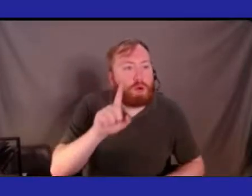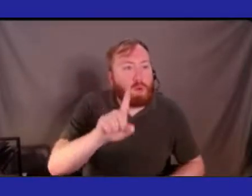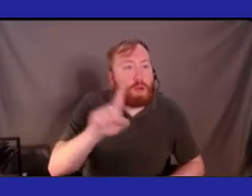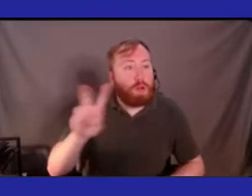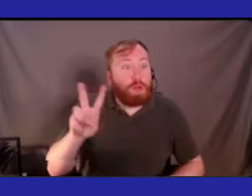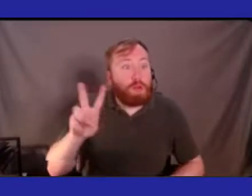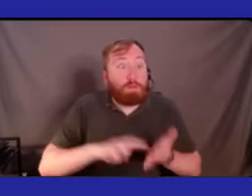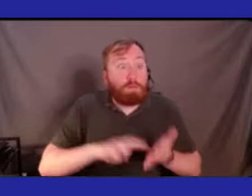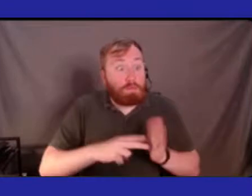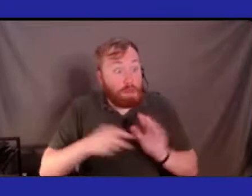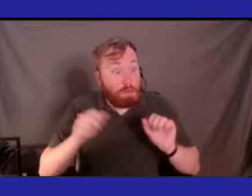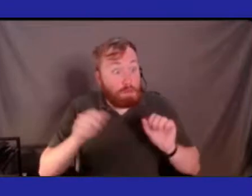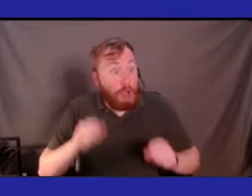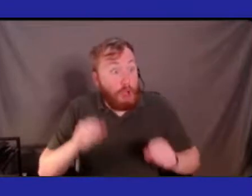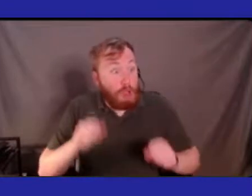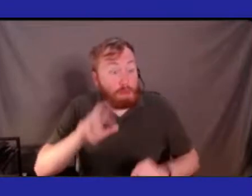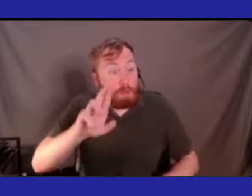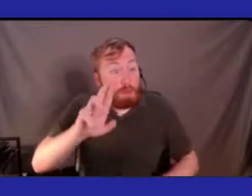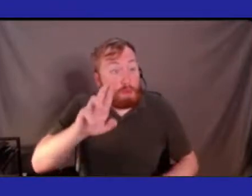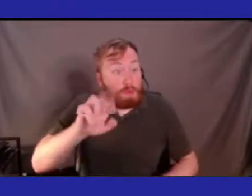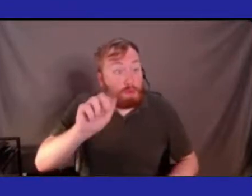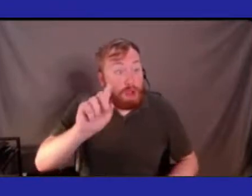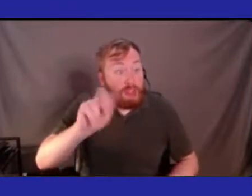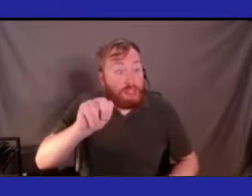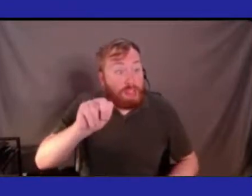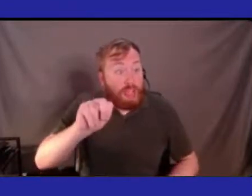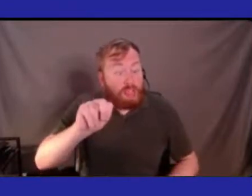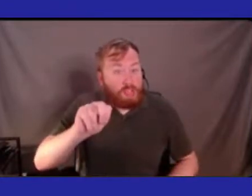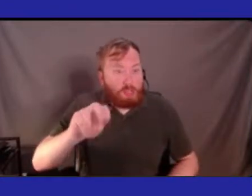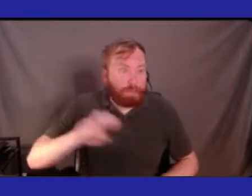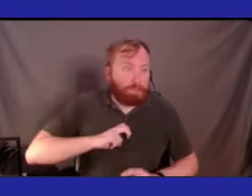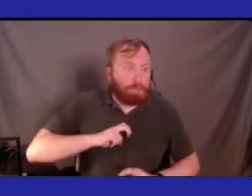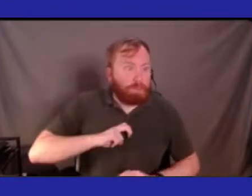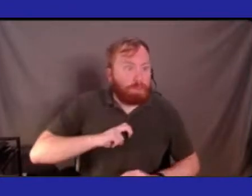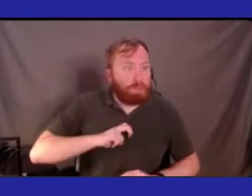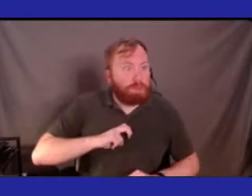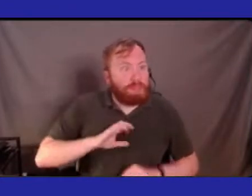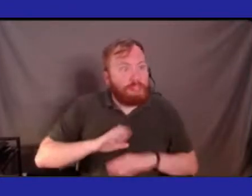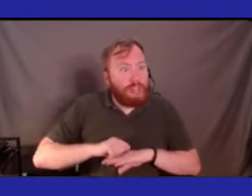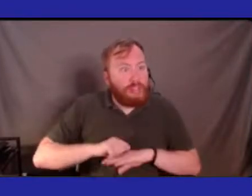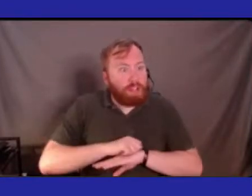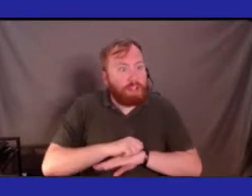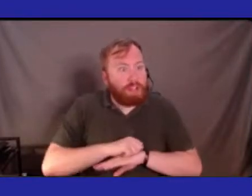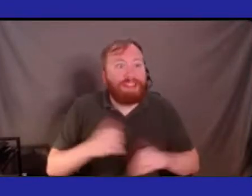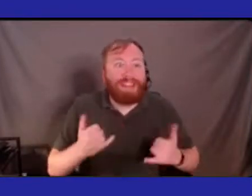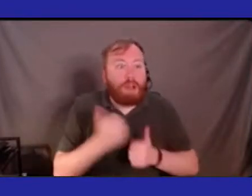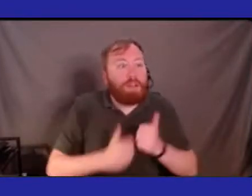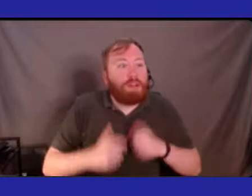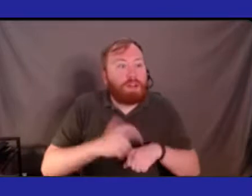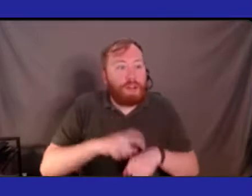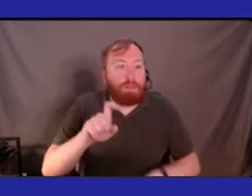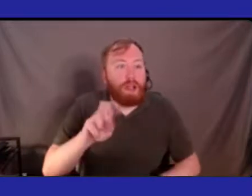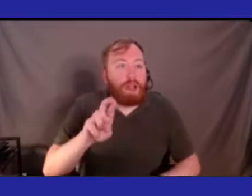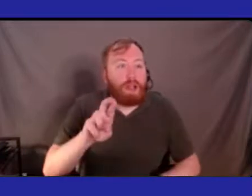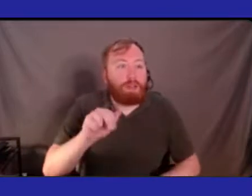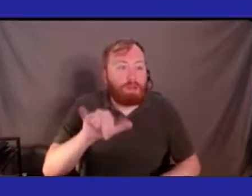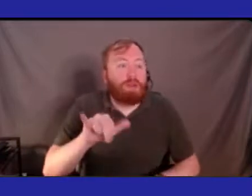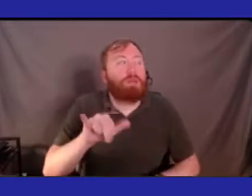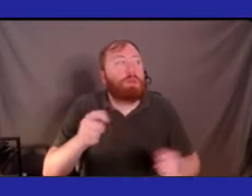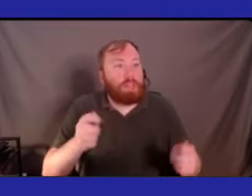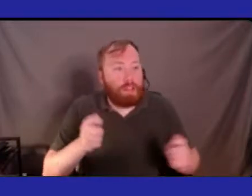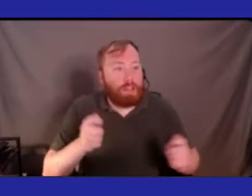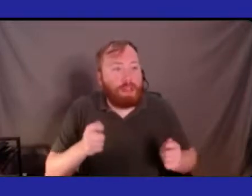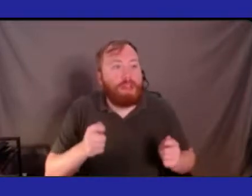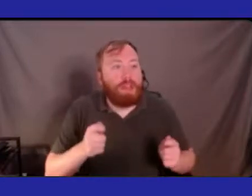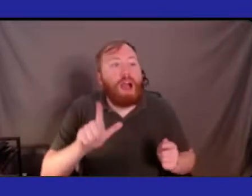mammography because of radiation. Now, every time I have to have an x-ray done, they do give me a lead shield for my breast.